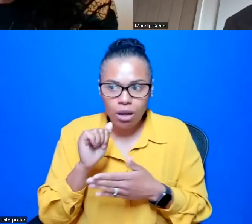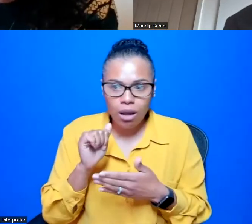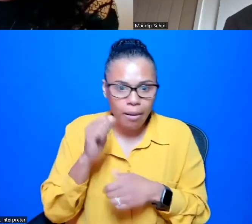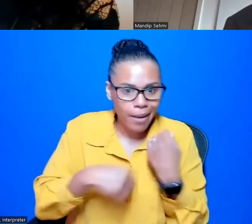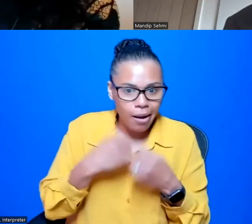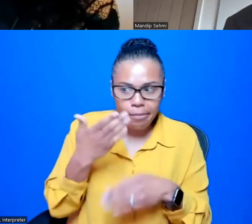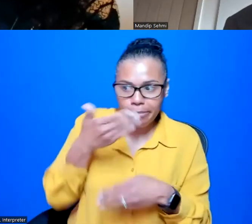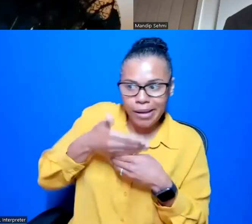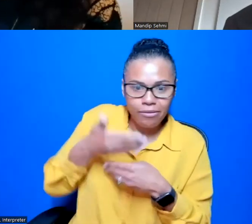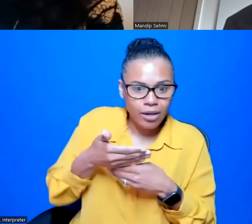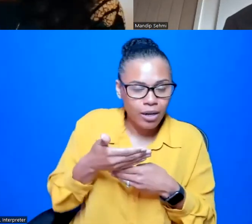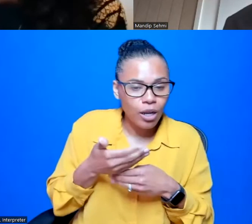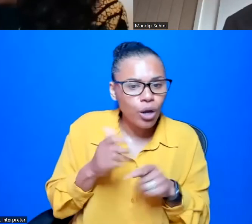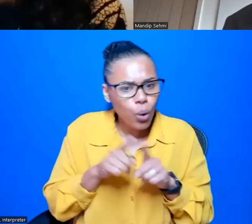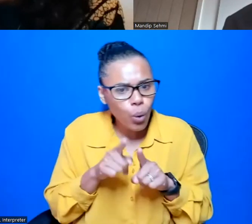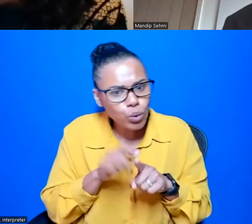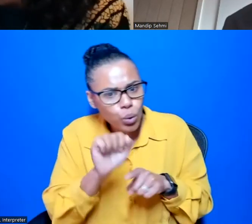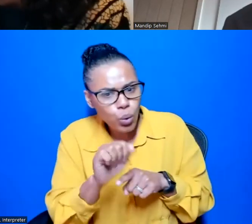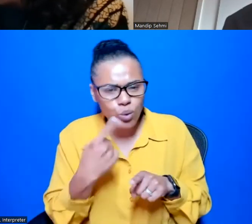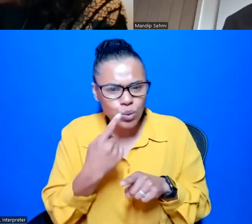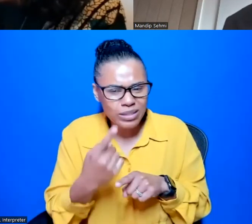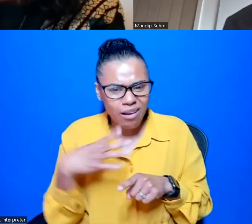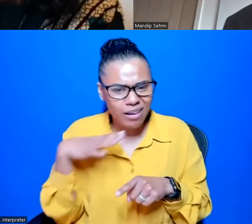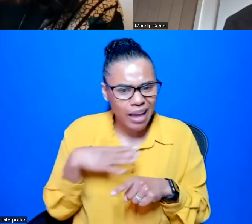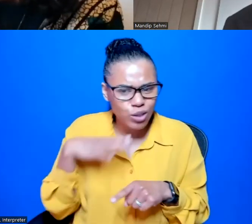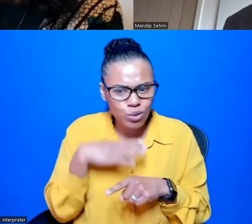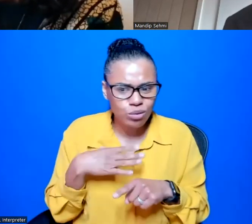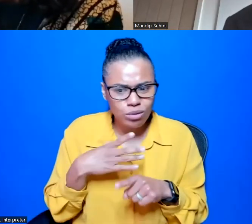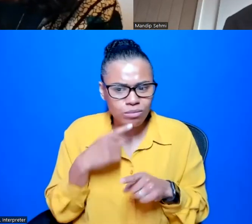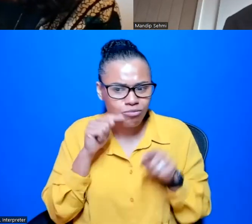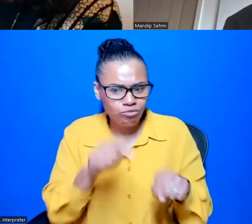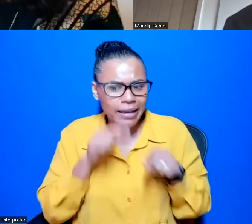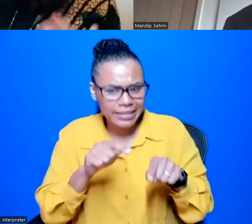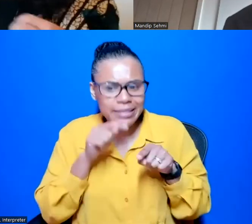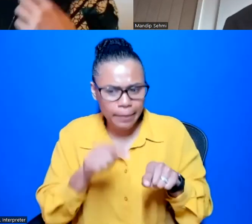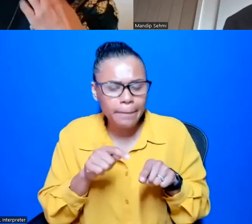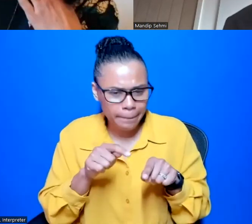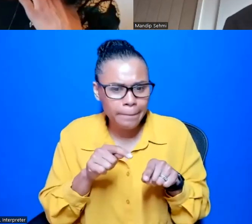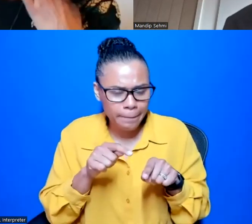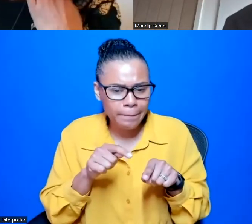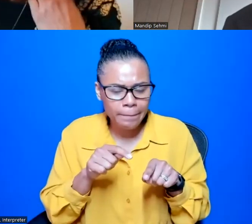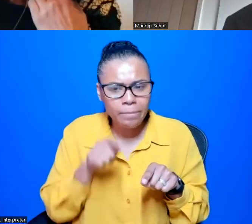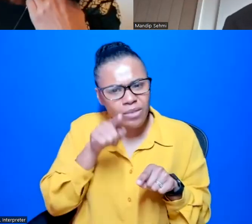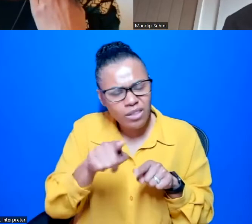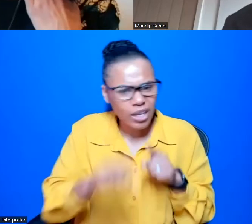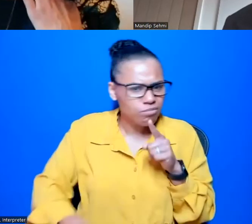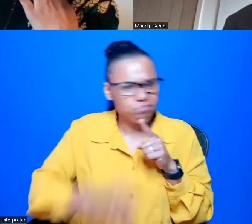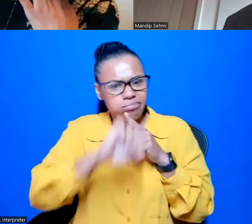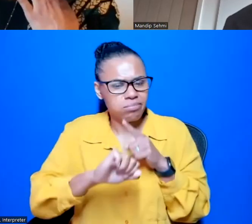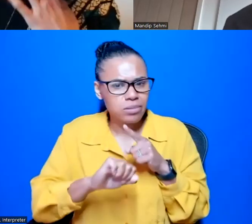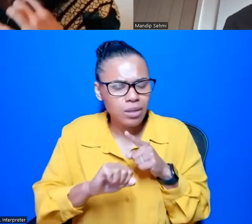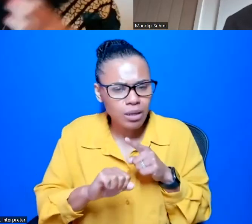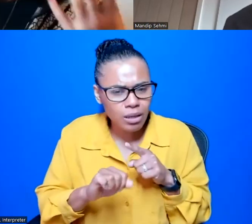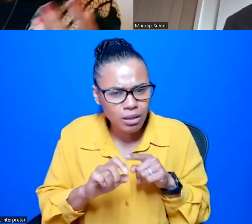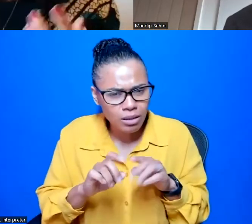participation, but also the kind of casual racism that you talked about there, and what the impact that would have had on you. Do you think